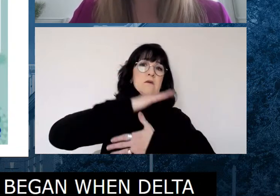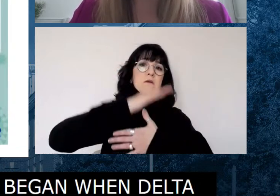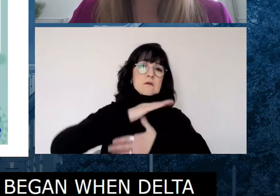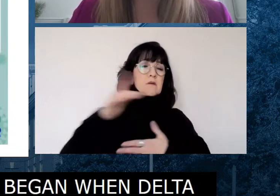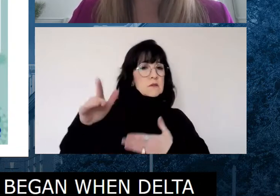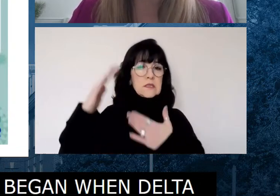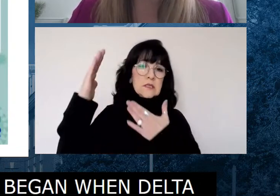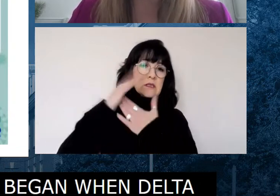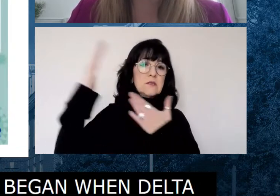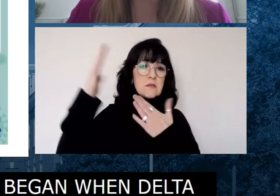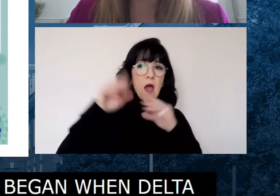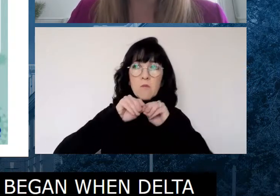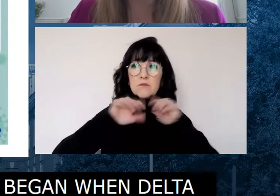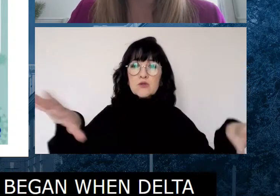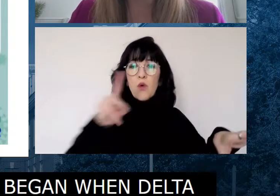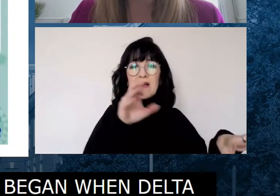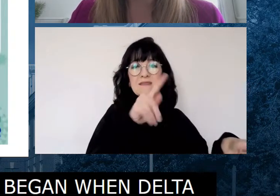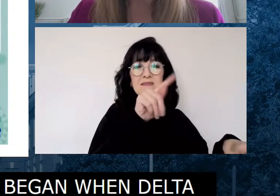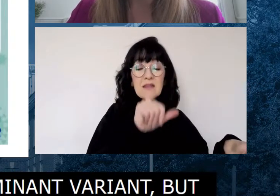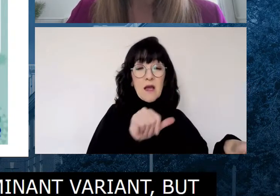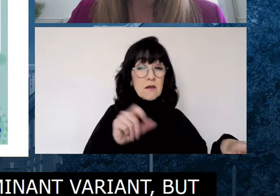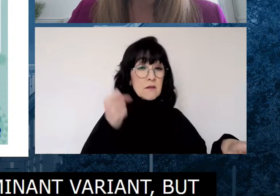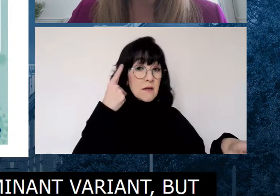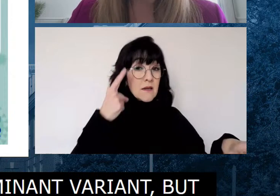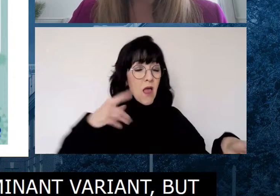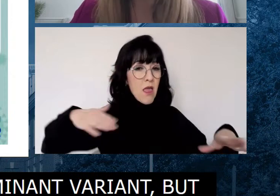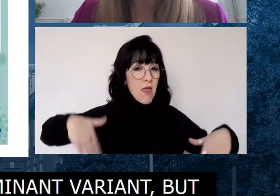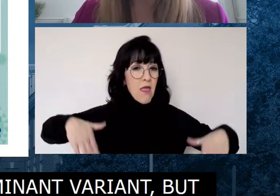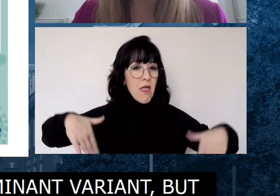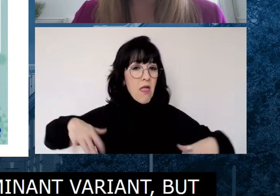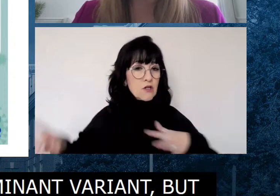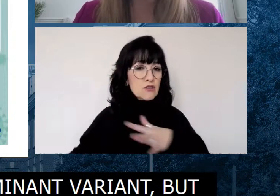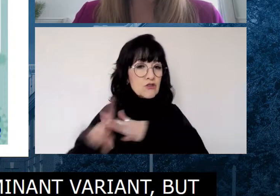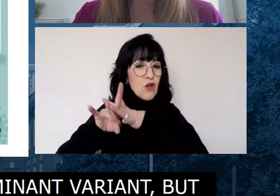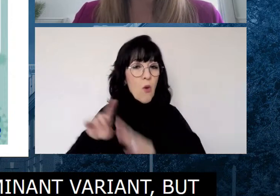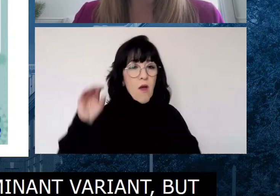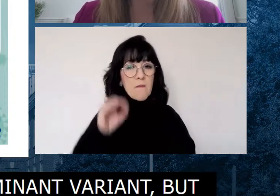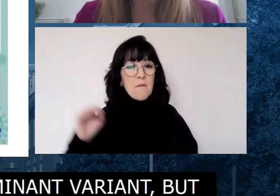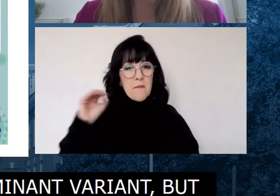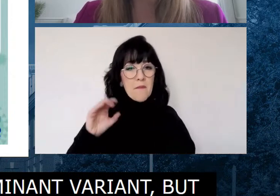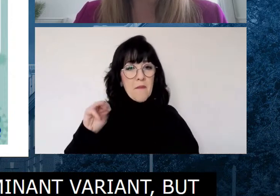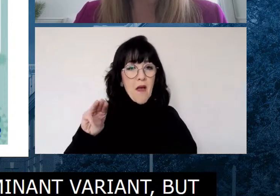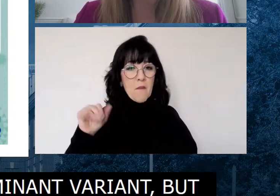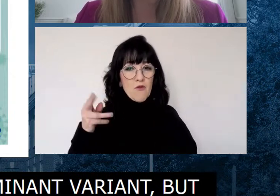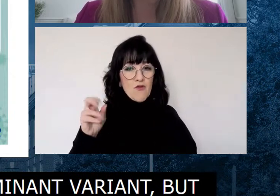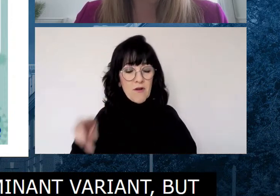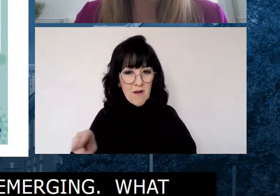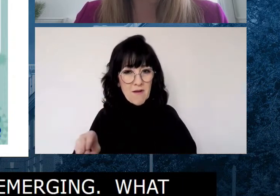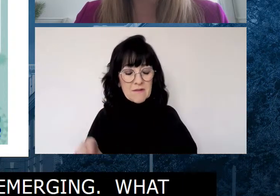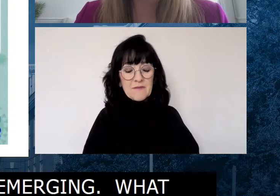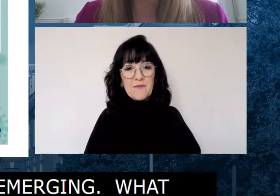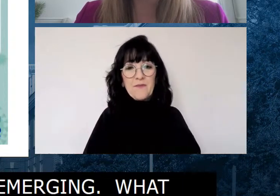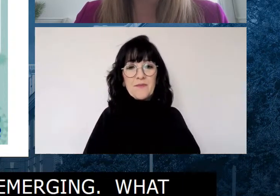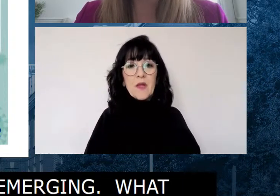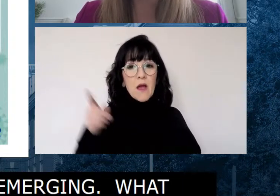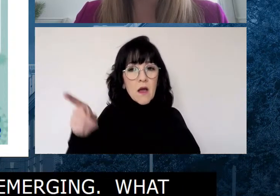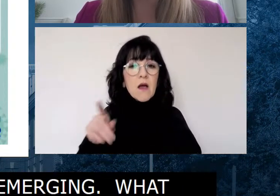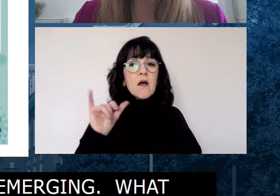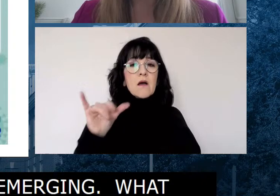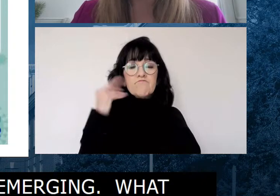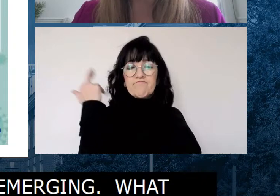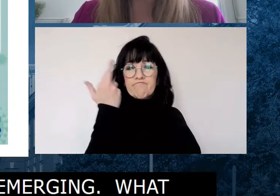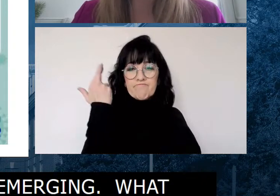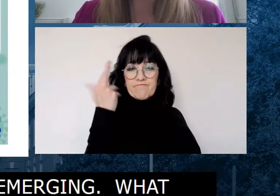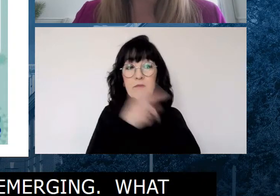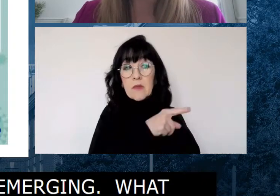was ending as Omicron was emerging. And what they found was that people who were unvaccinated against